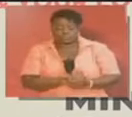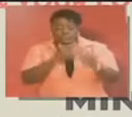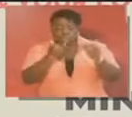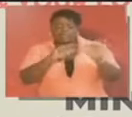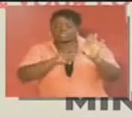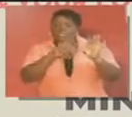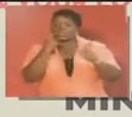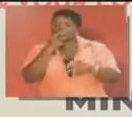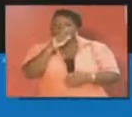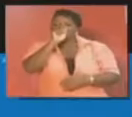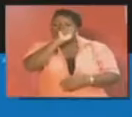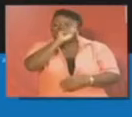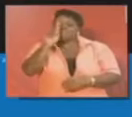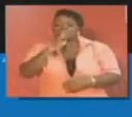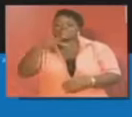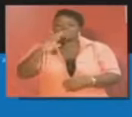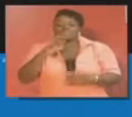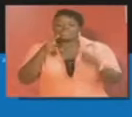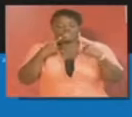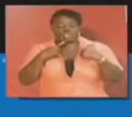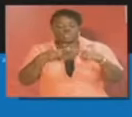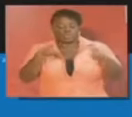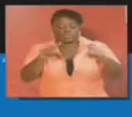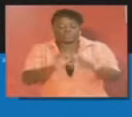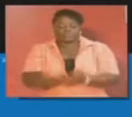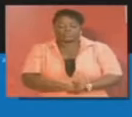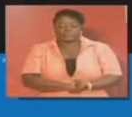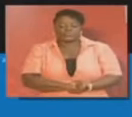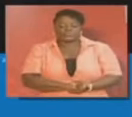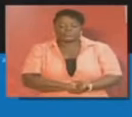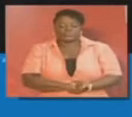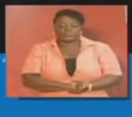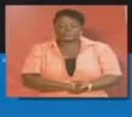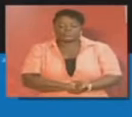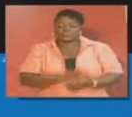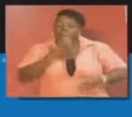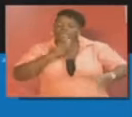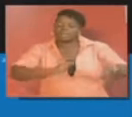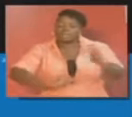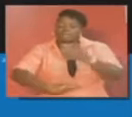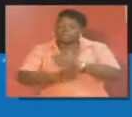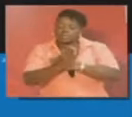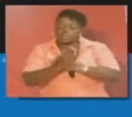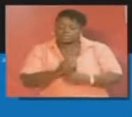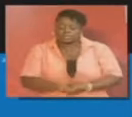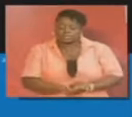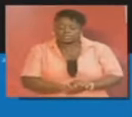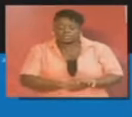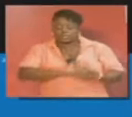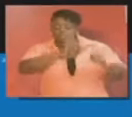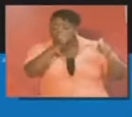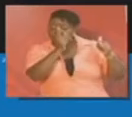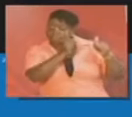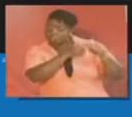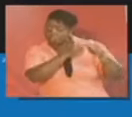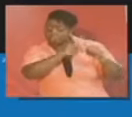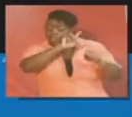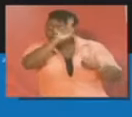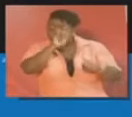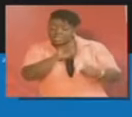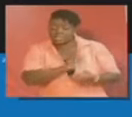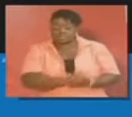AZP News. Hi, good morning. Prabhi Hari, azpnews.com. My first question has to do with